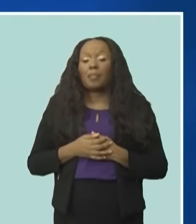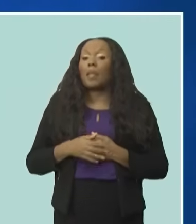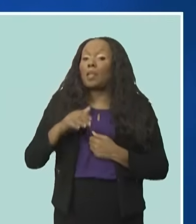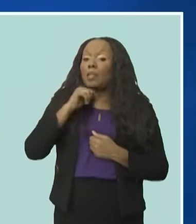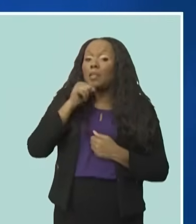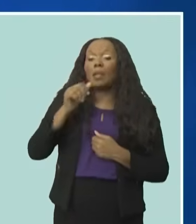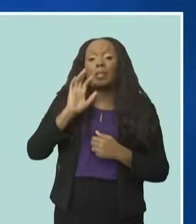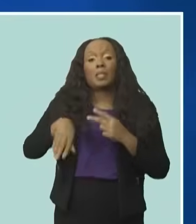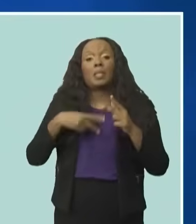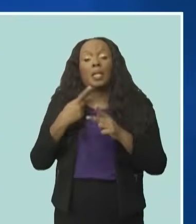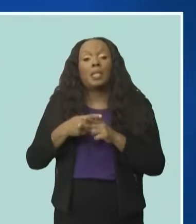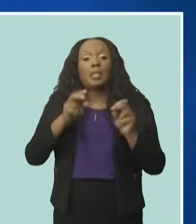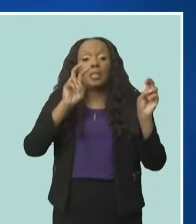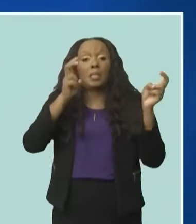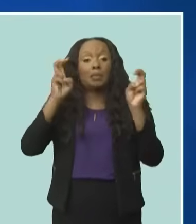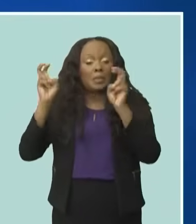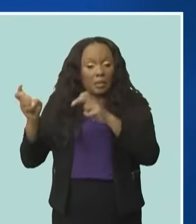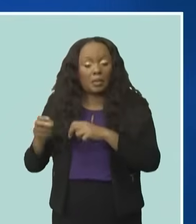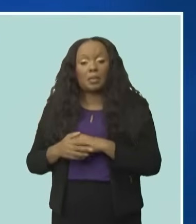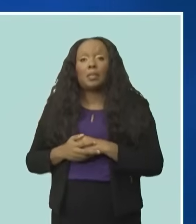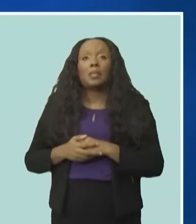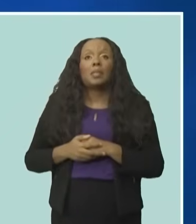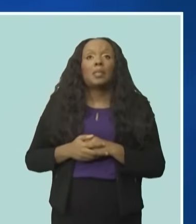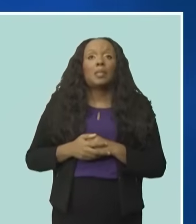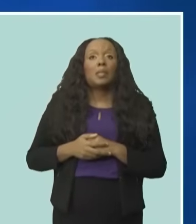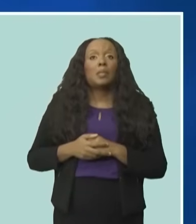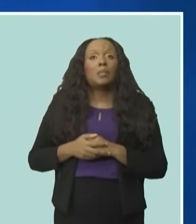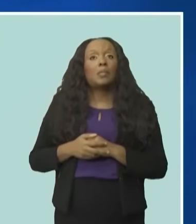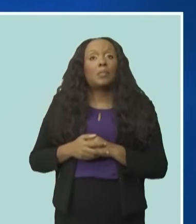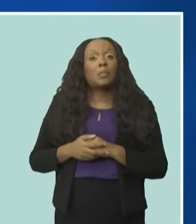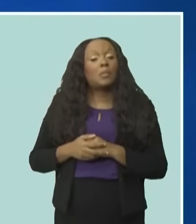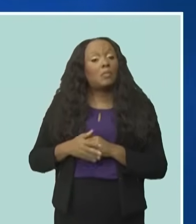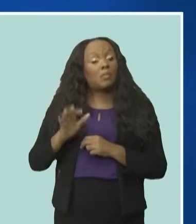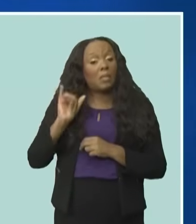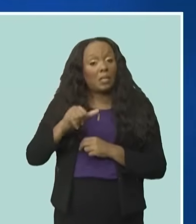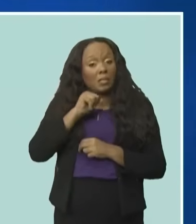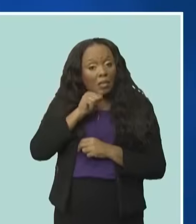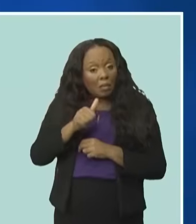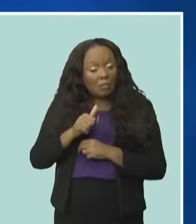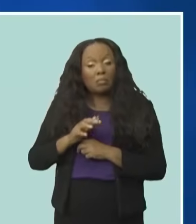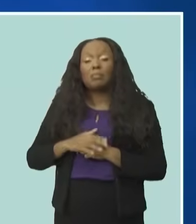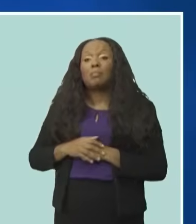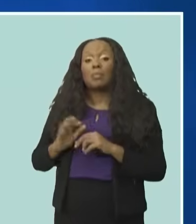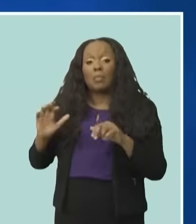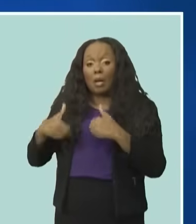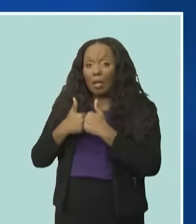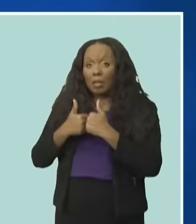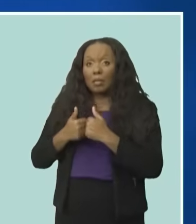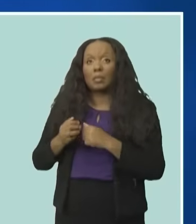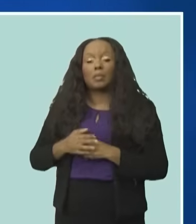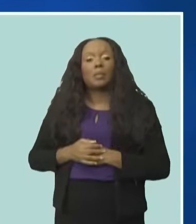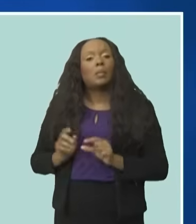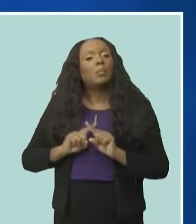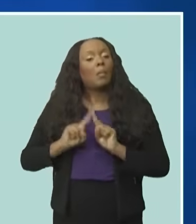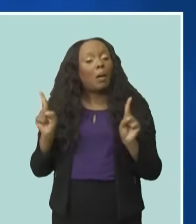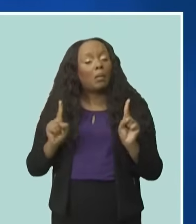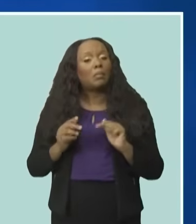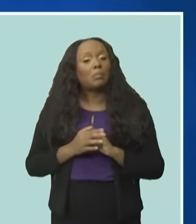subjects and the curriculum that we have to focus on for the future, but it is also really